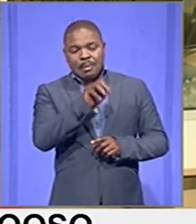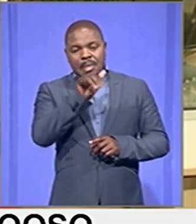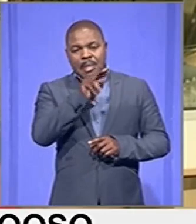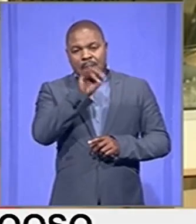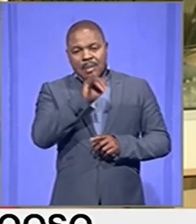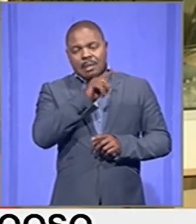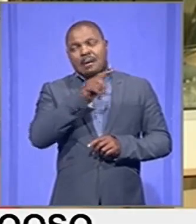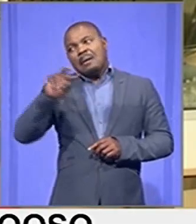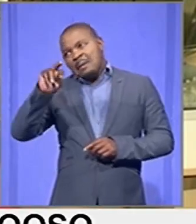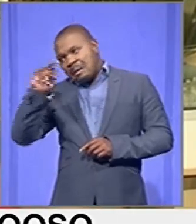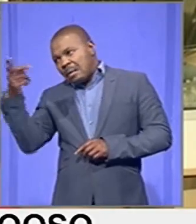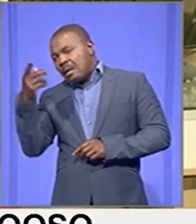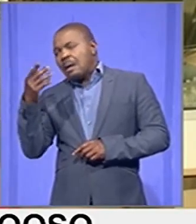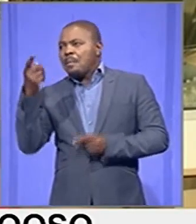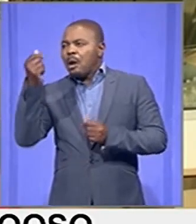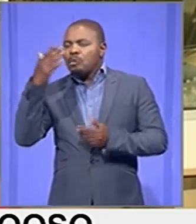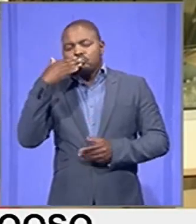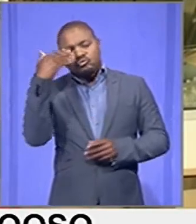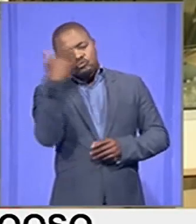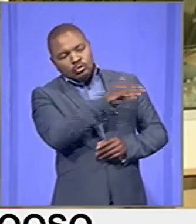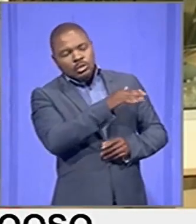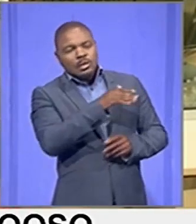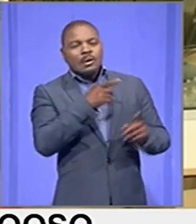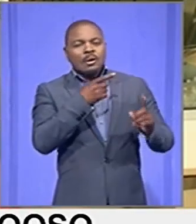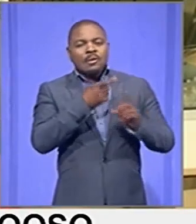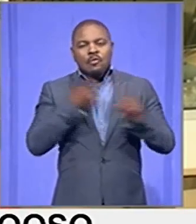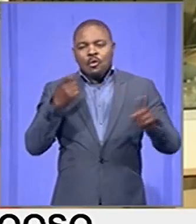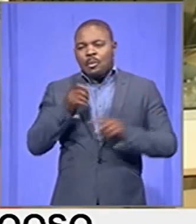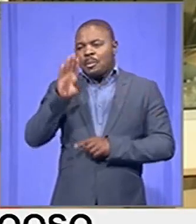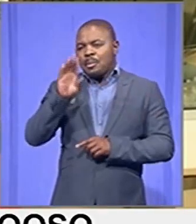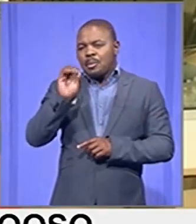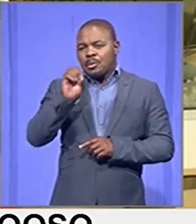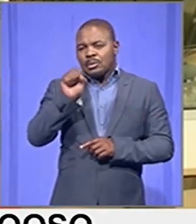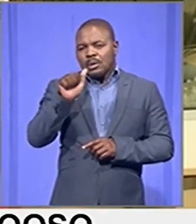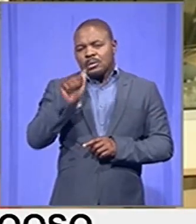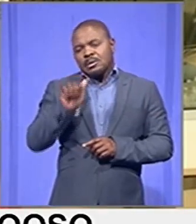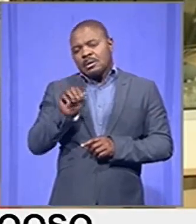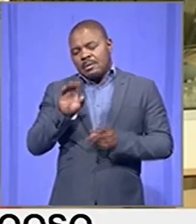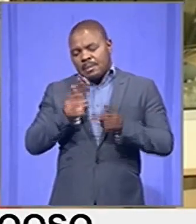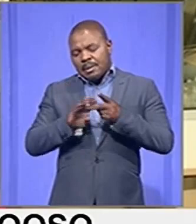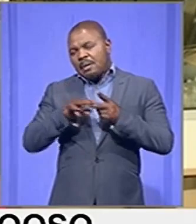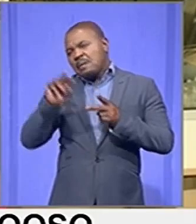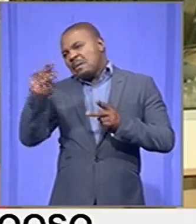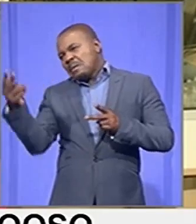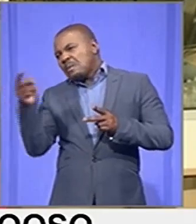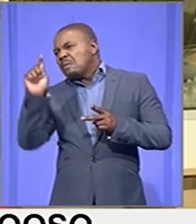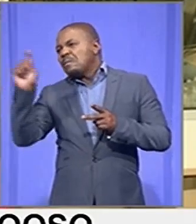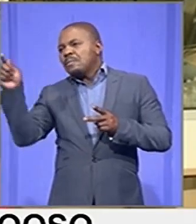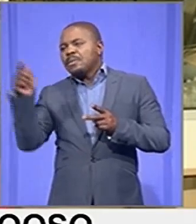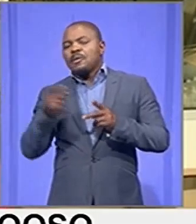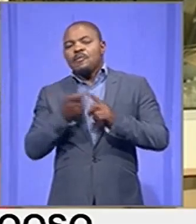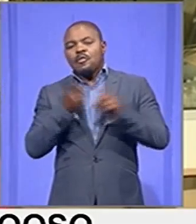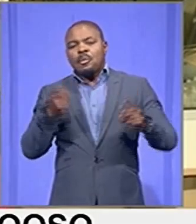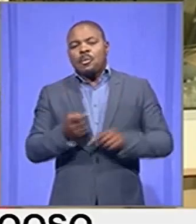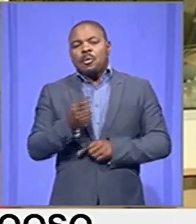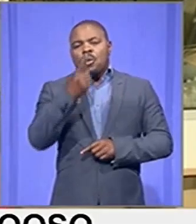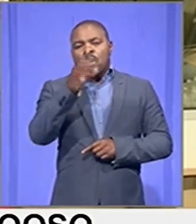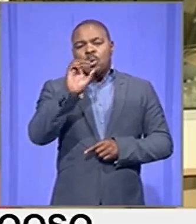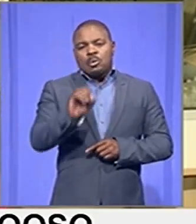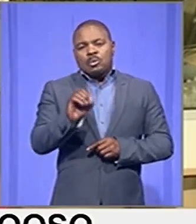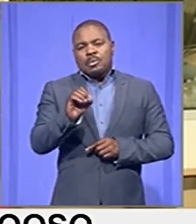received other gratifications from and or Bosasa or any other subsidiaries to the tune of over